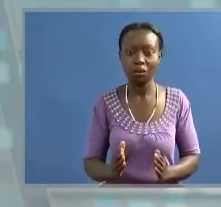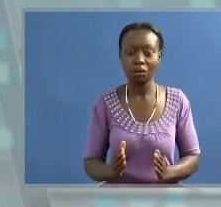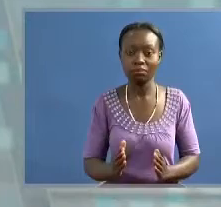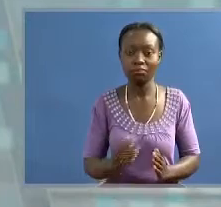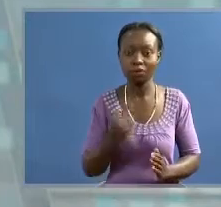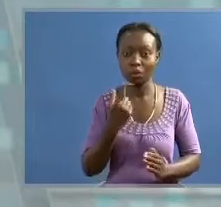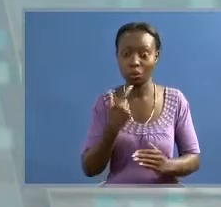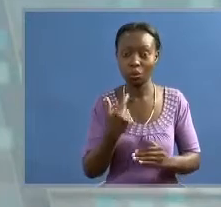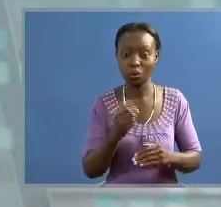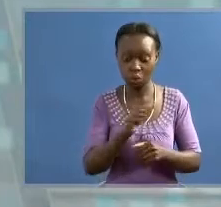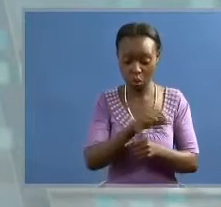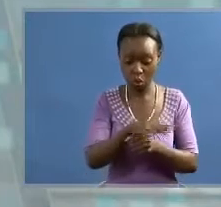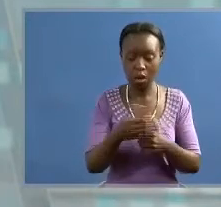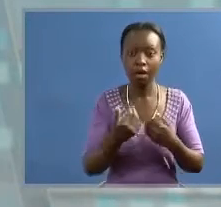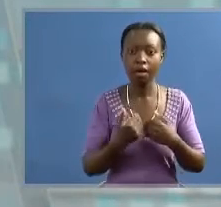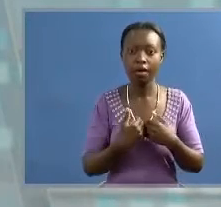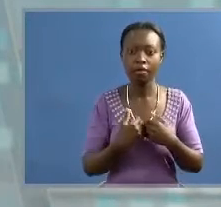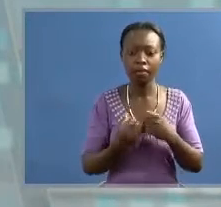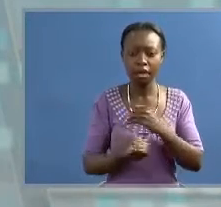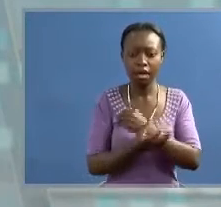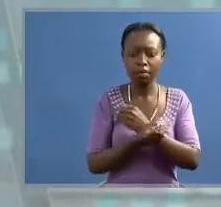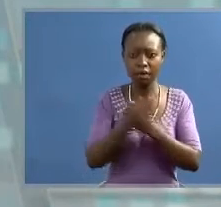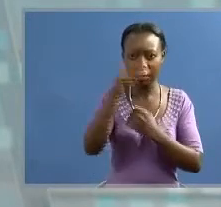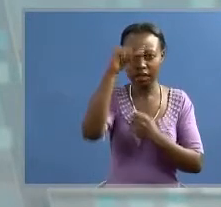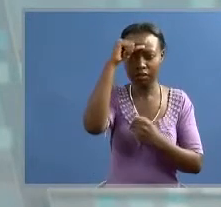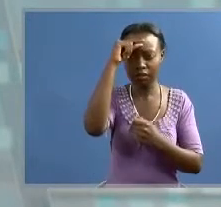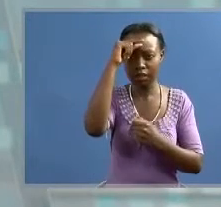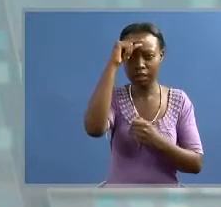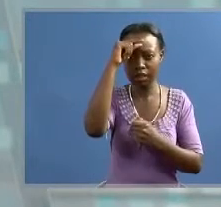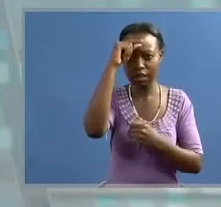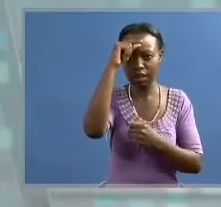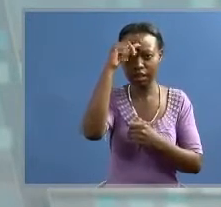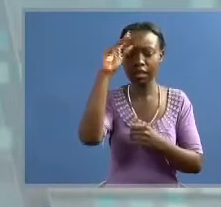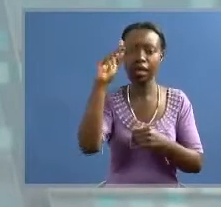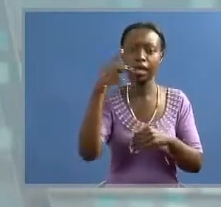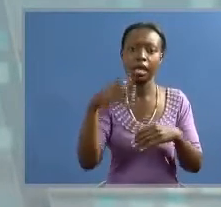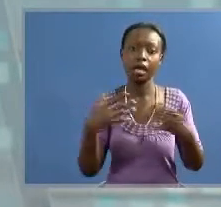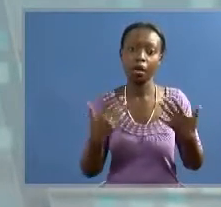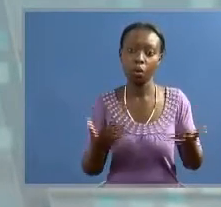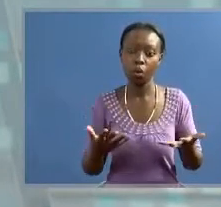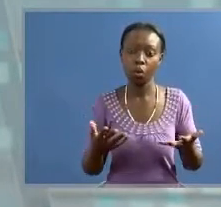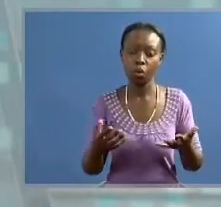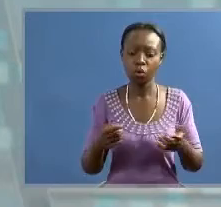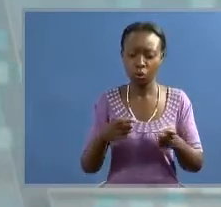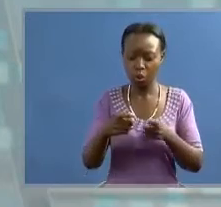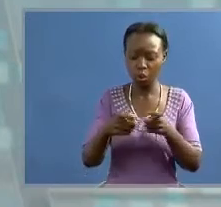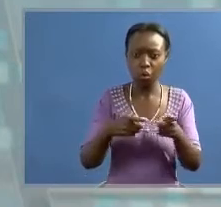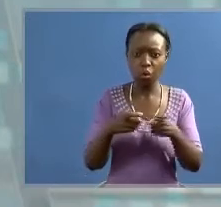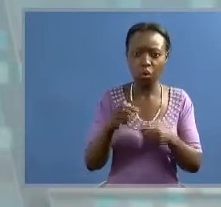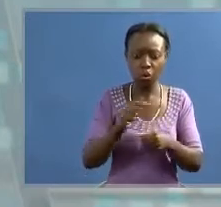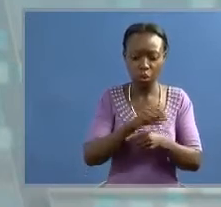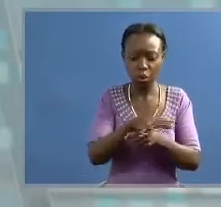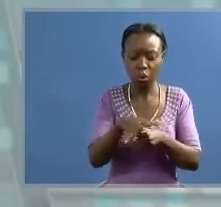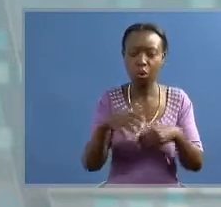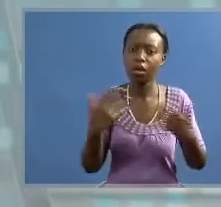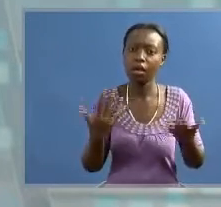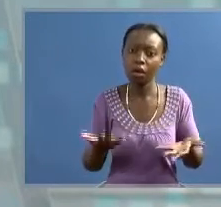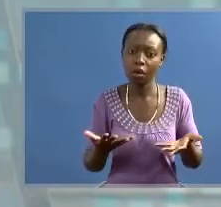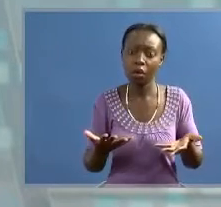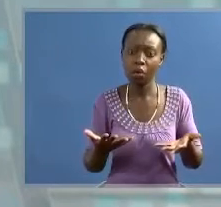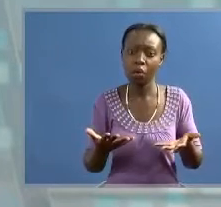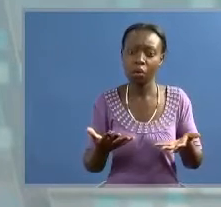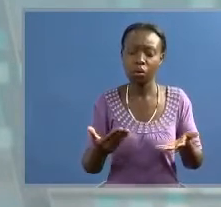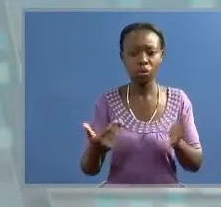Yes. So how do you advise a government like Kenya to control this kind of outbreak, to